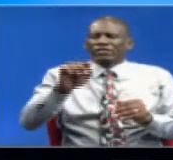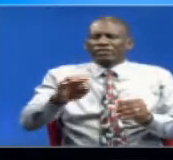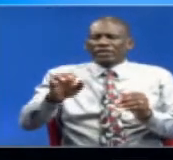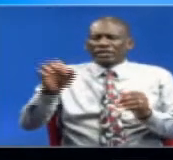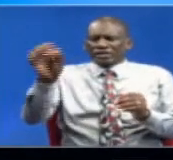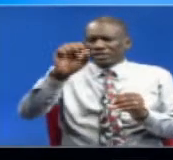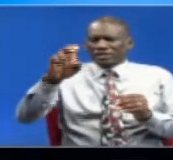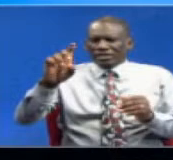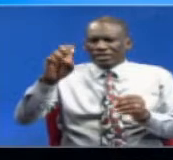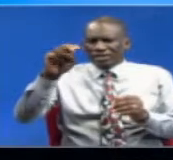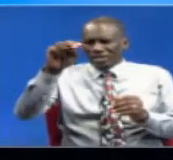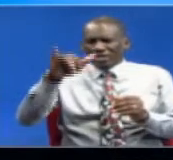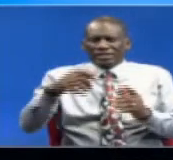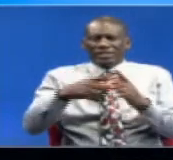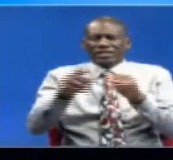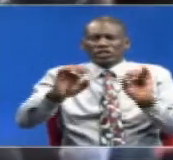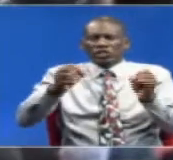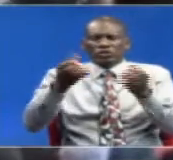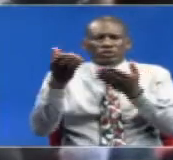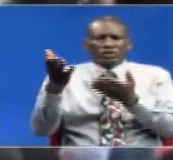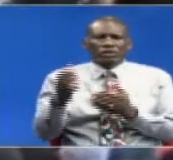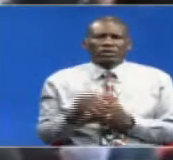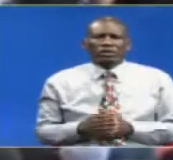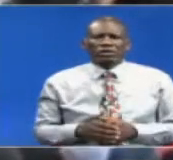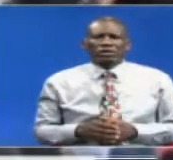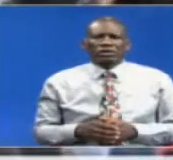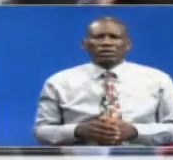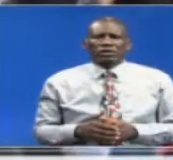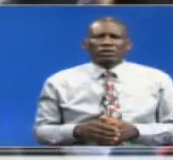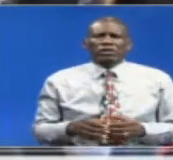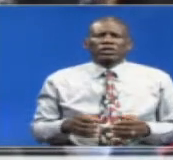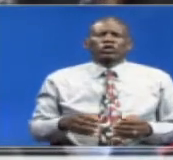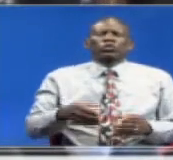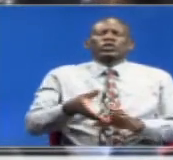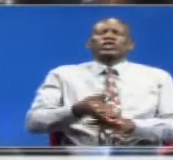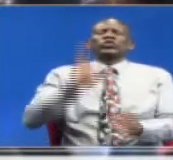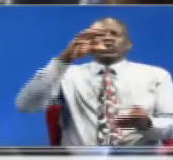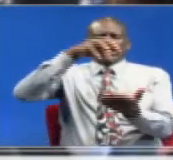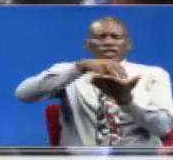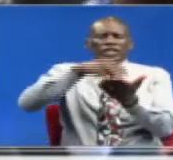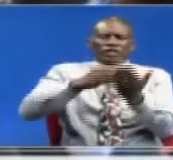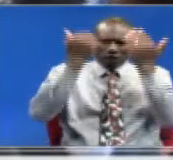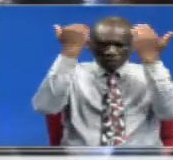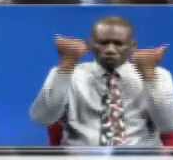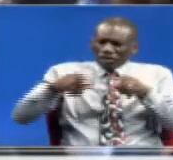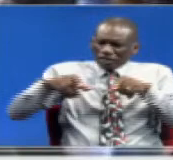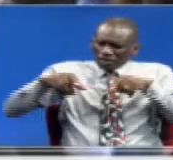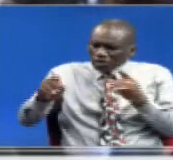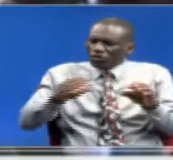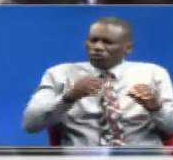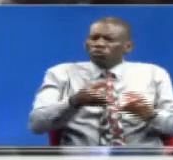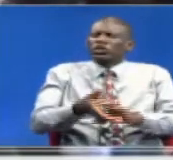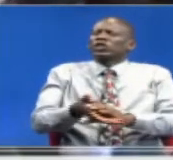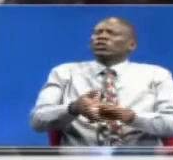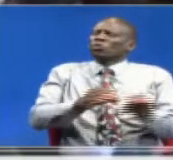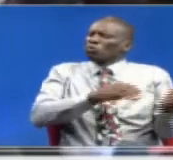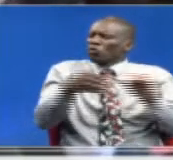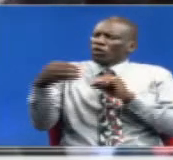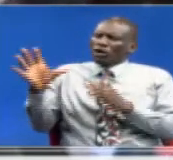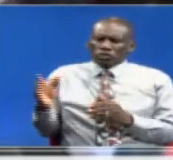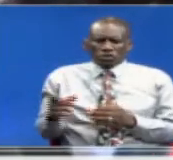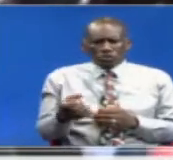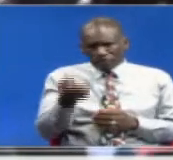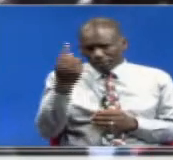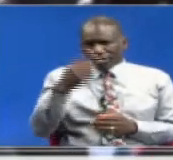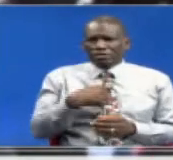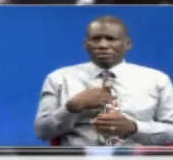bulletin from here. Kesi watoe, na wao wenyewe watoke. Nyinyi mnanielewa?